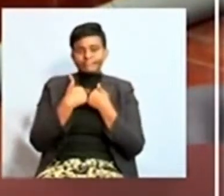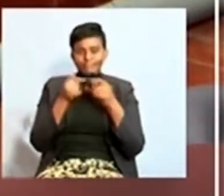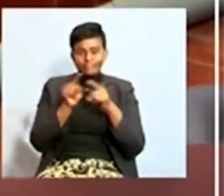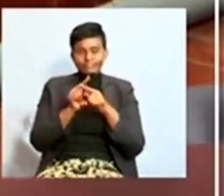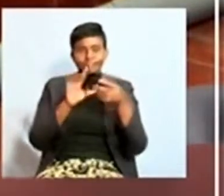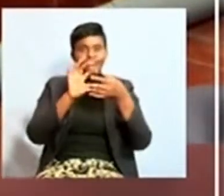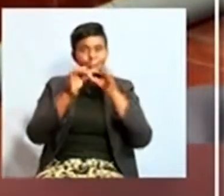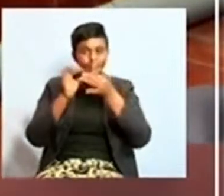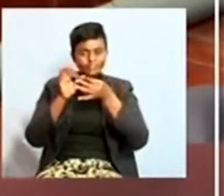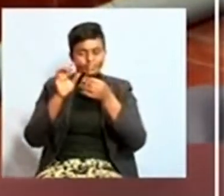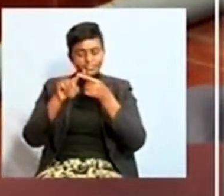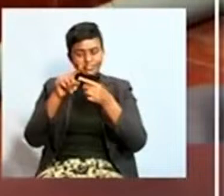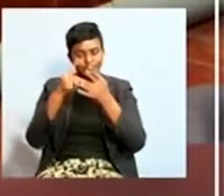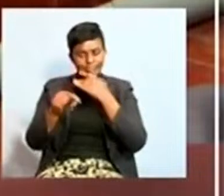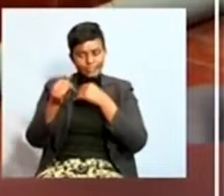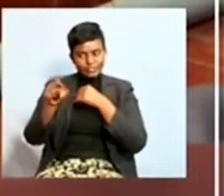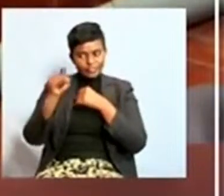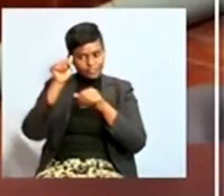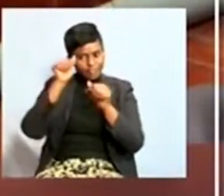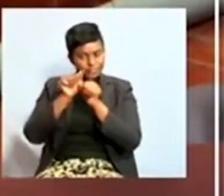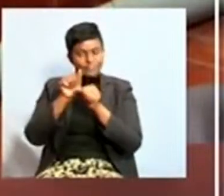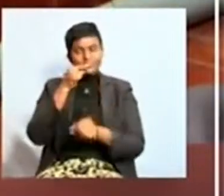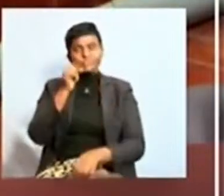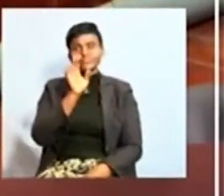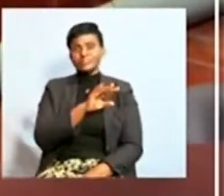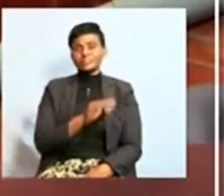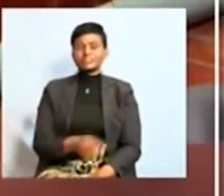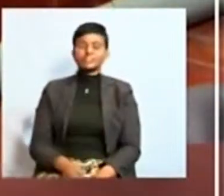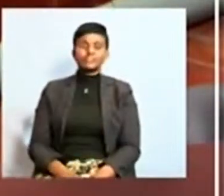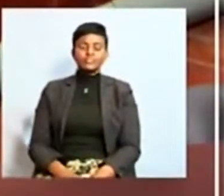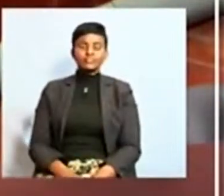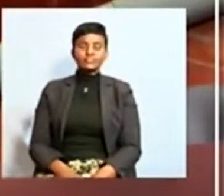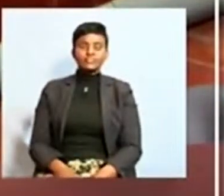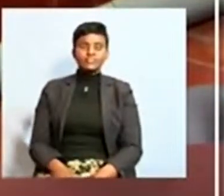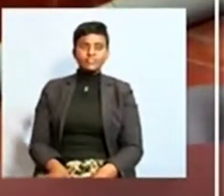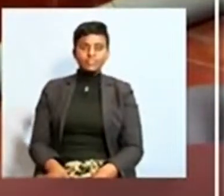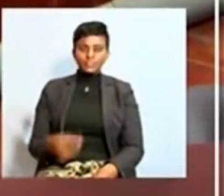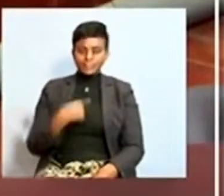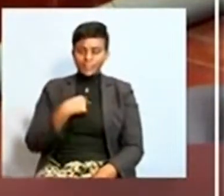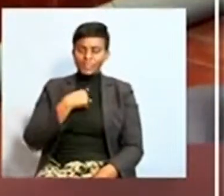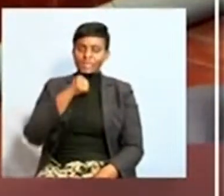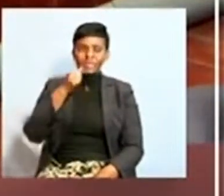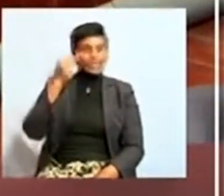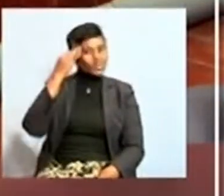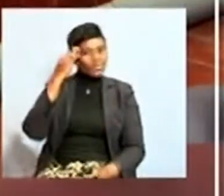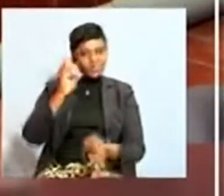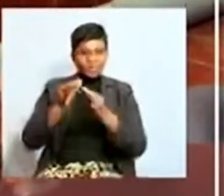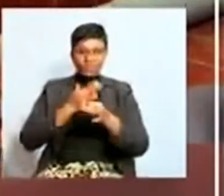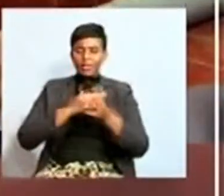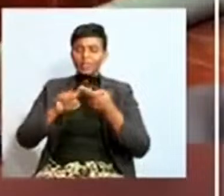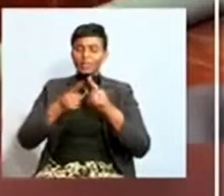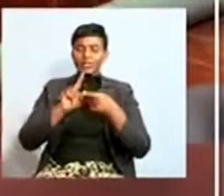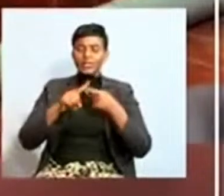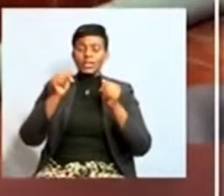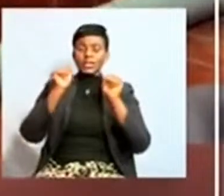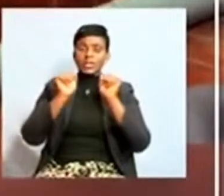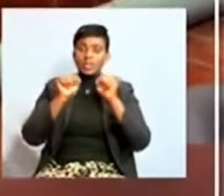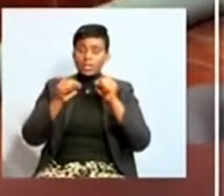aligning to what the agreement says. I don't know if my colleagues would like to add.